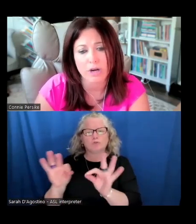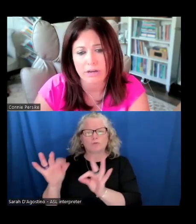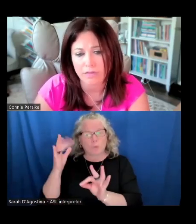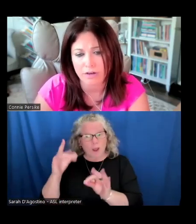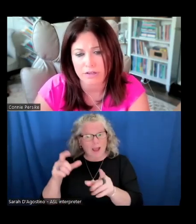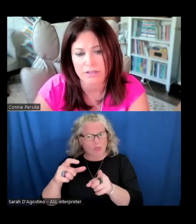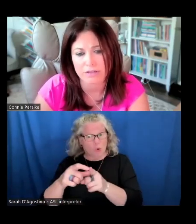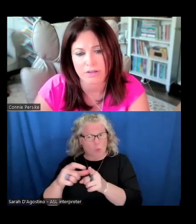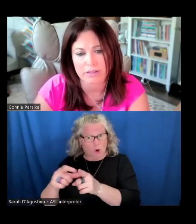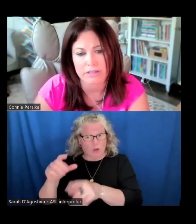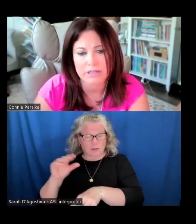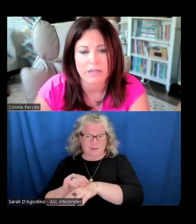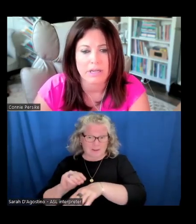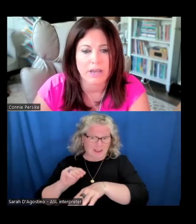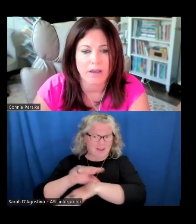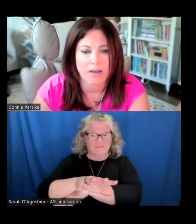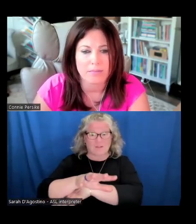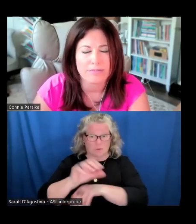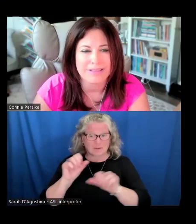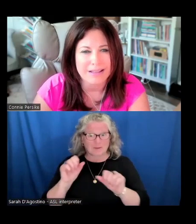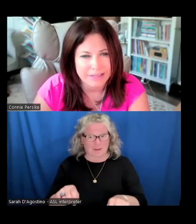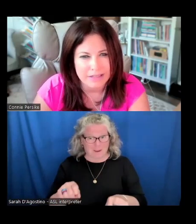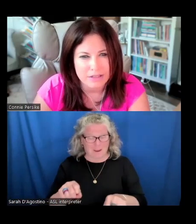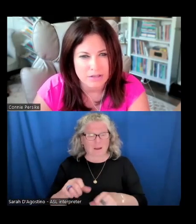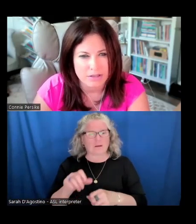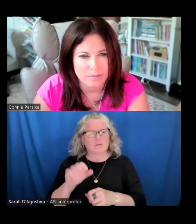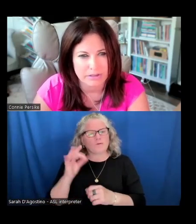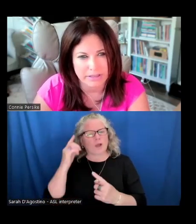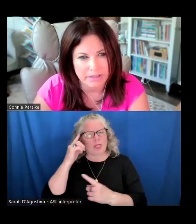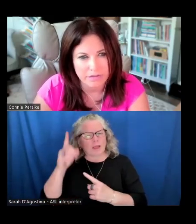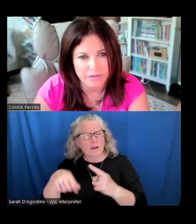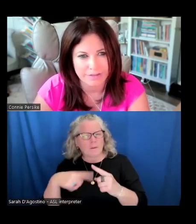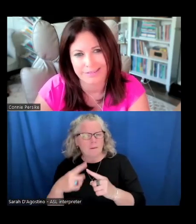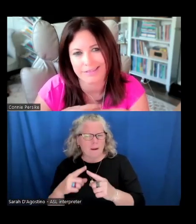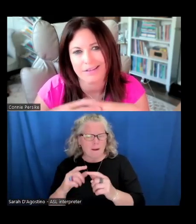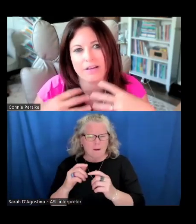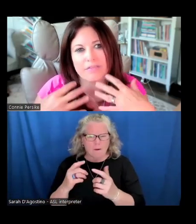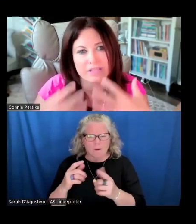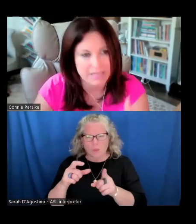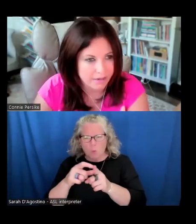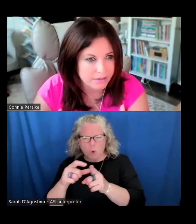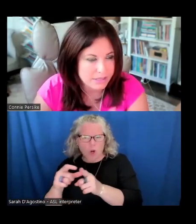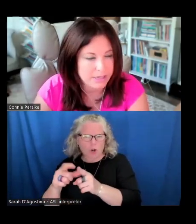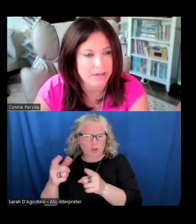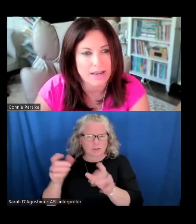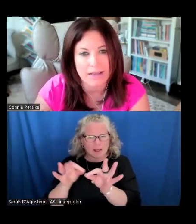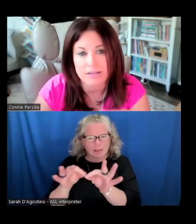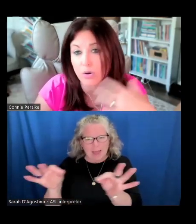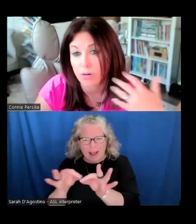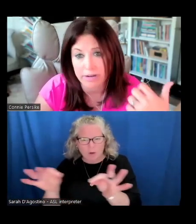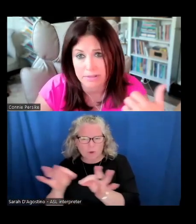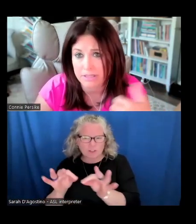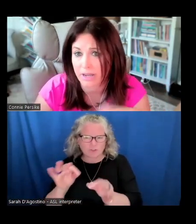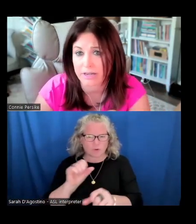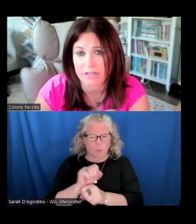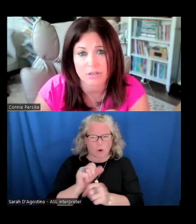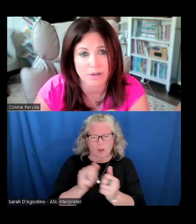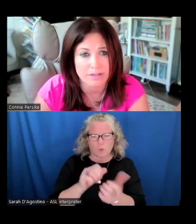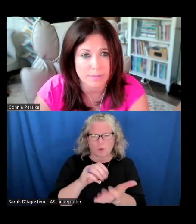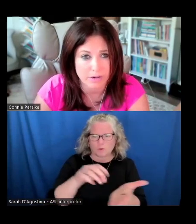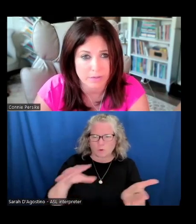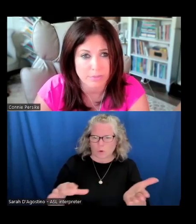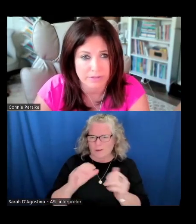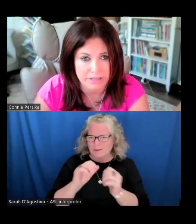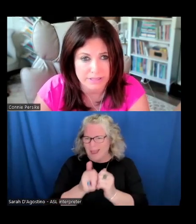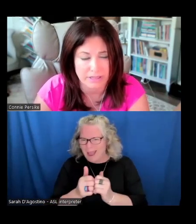behavior working for a student, that leads to this belief of intent. And as Corey was talking to